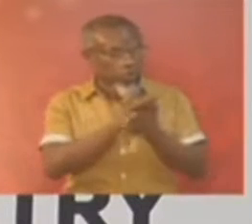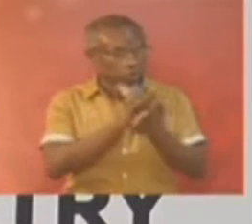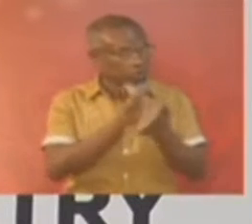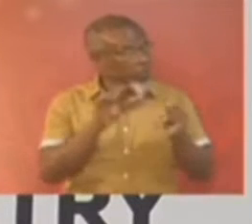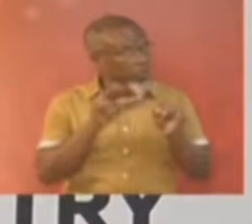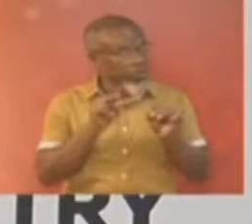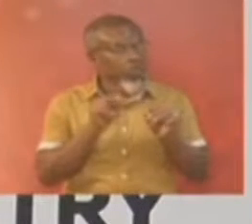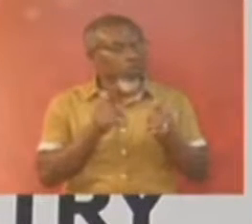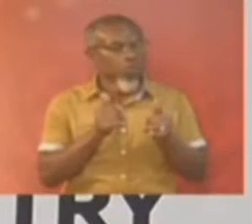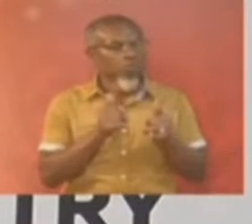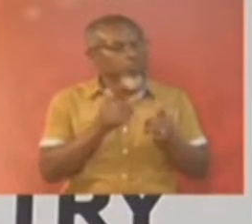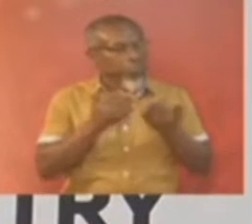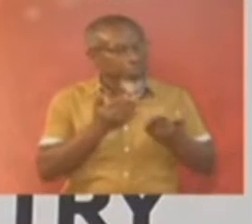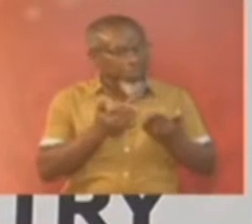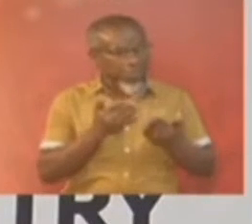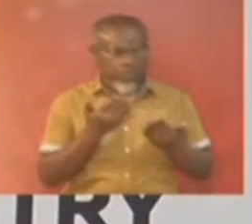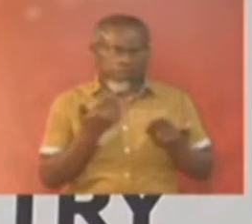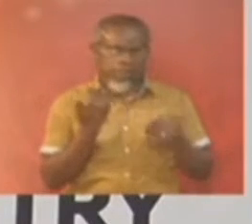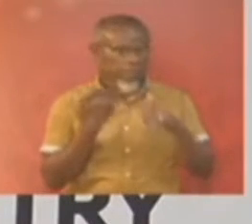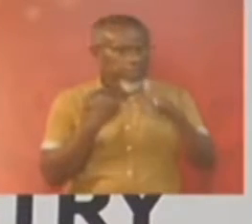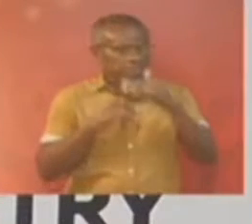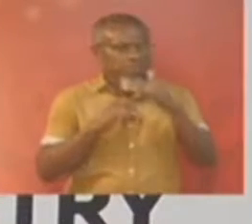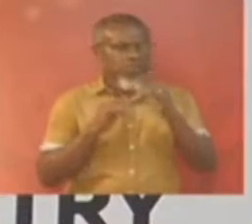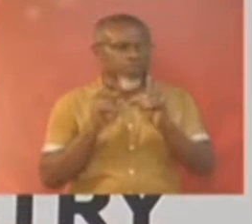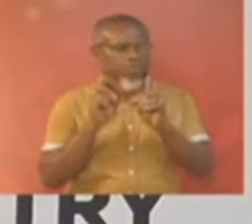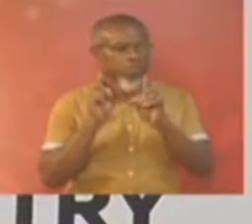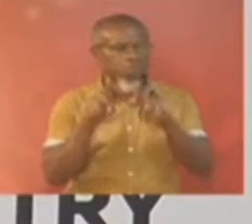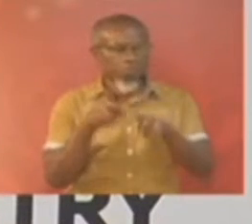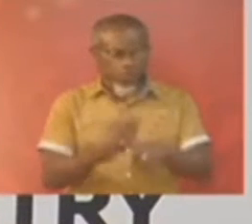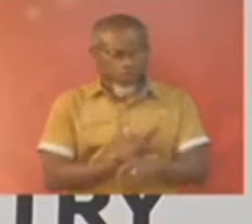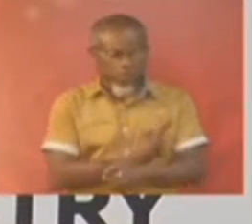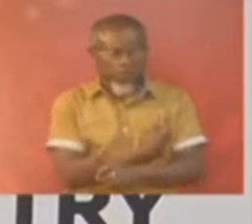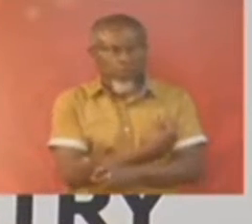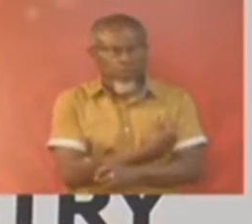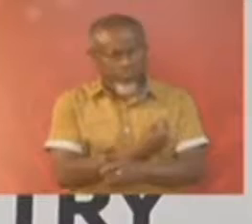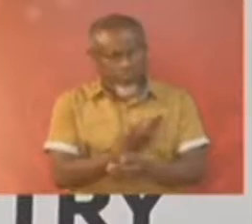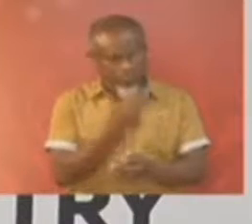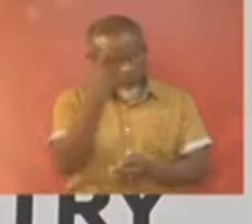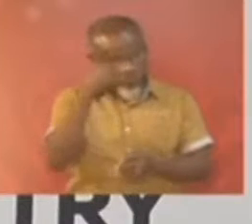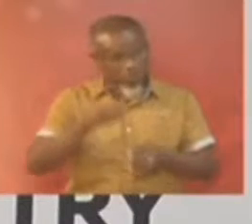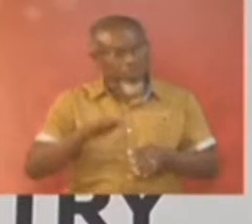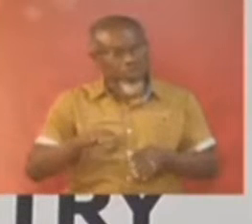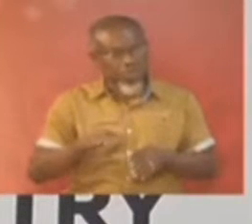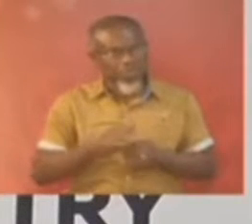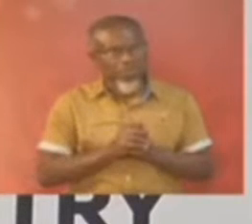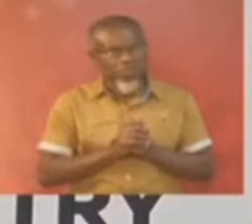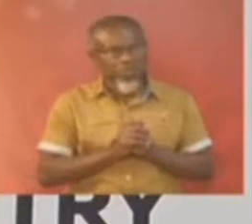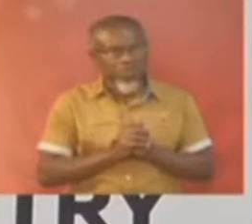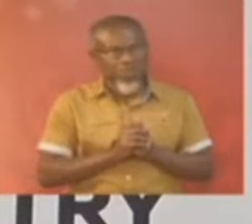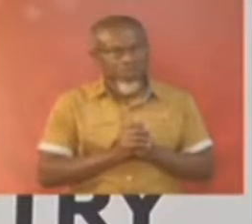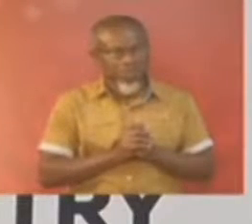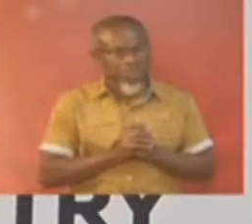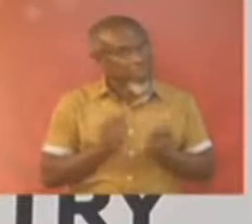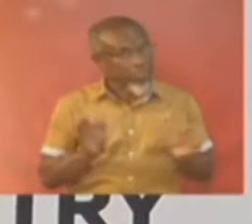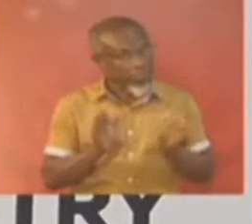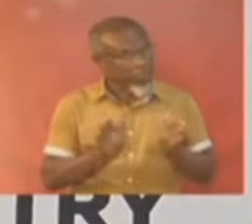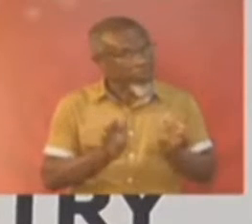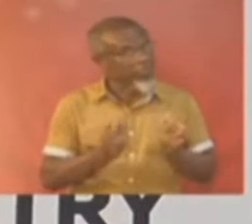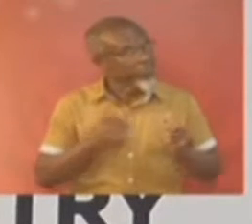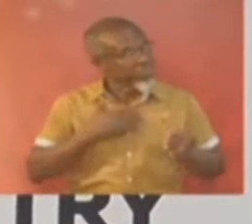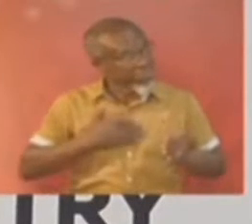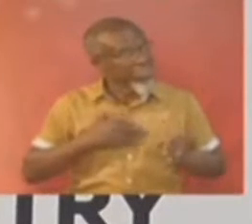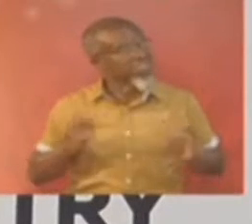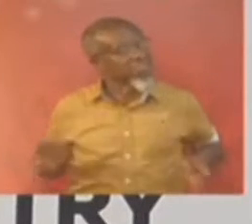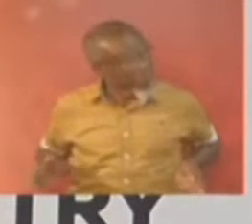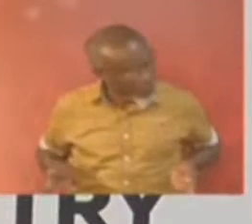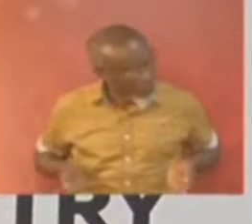schedule for those 4.5 year old, which is your final immunization, and don't delay just because you don't have to go to school. So we are seeing a